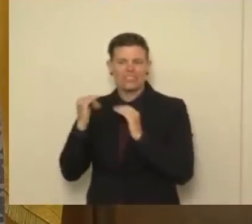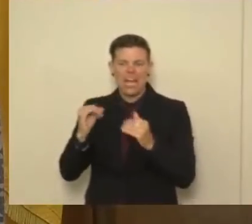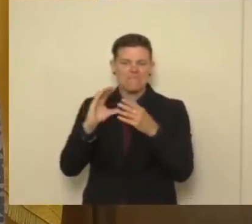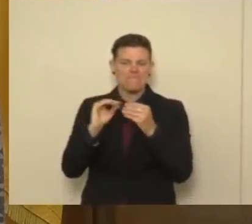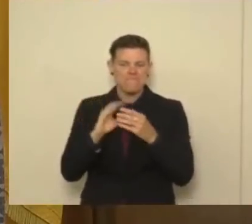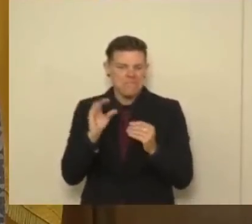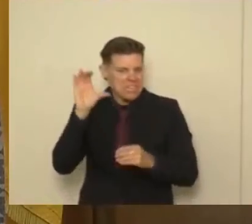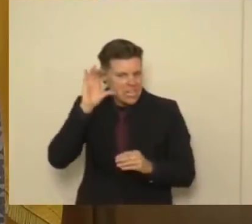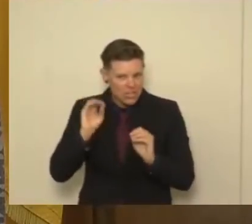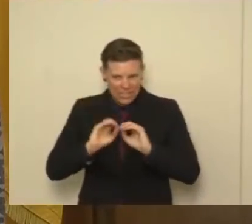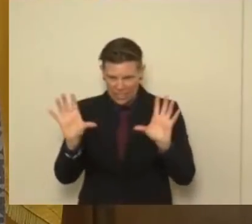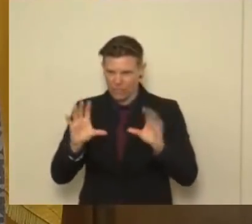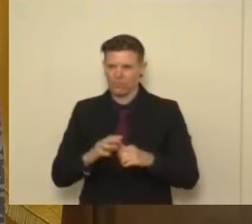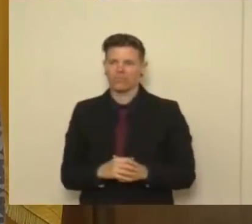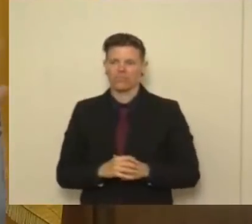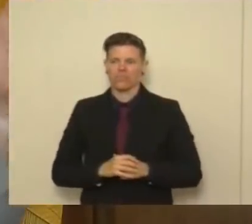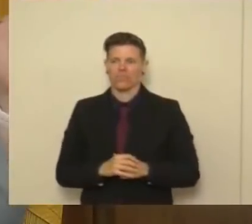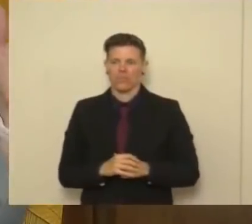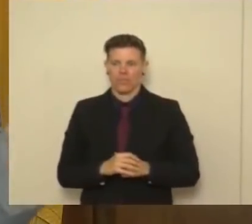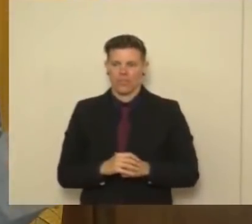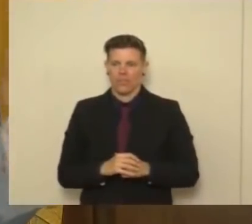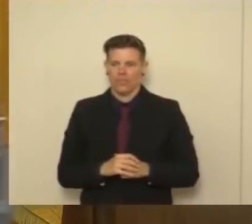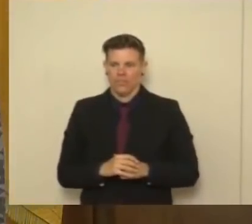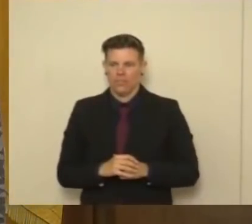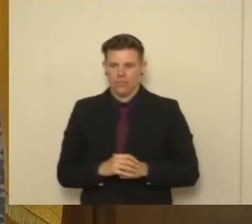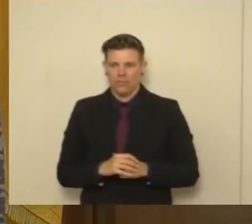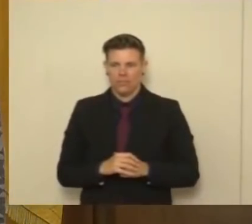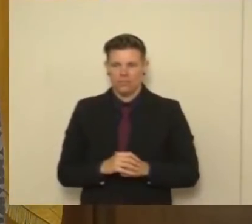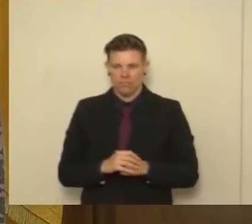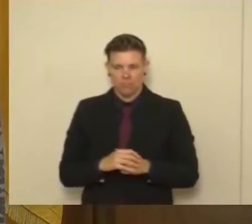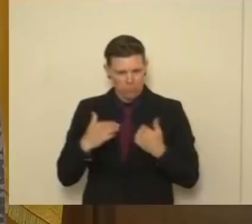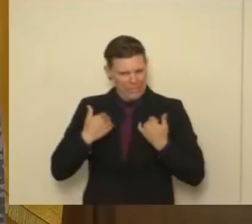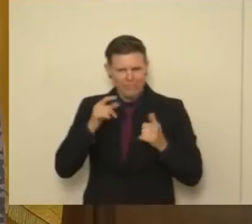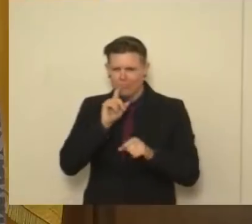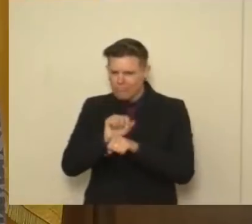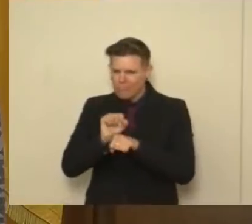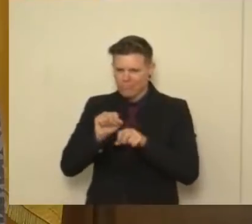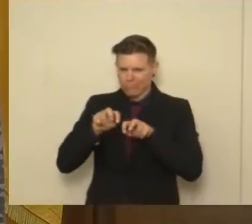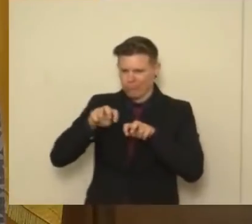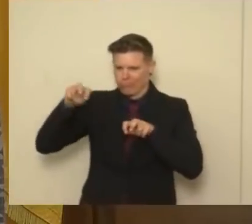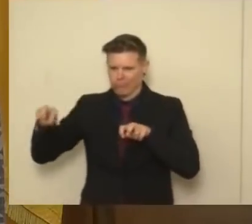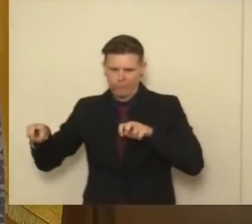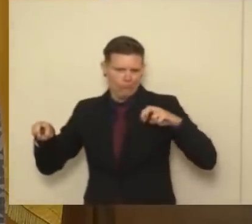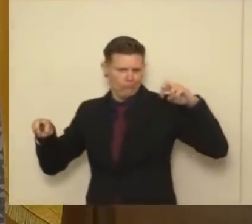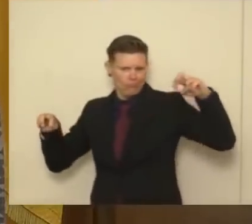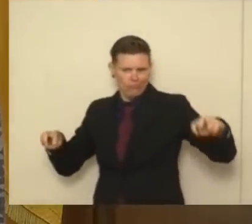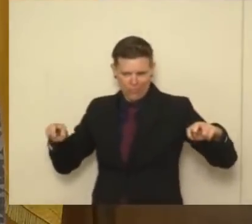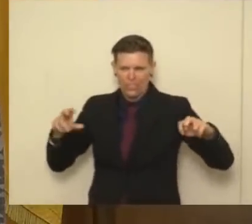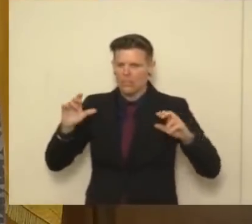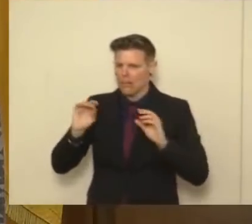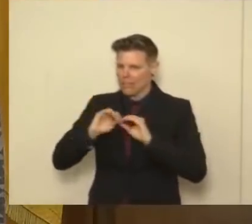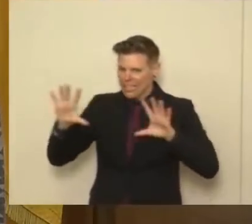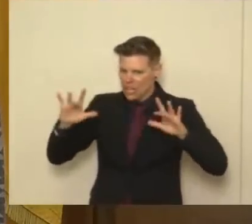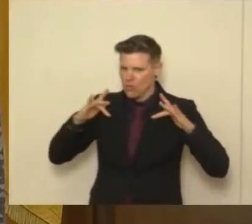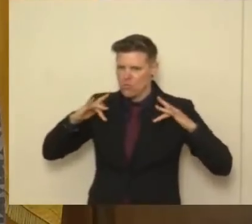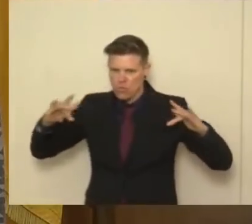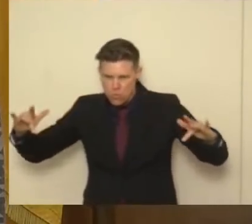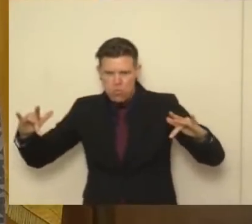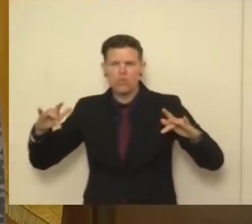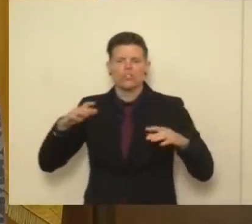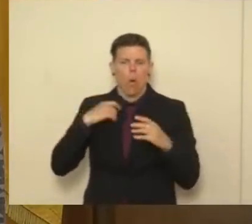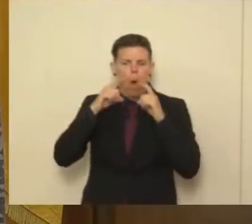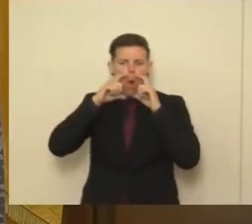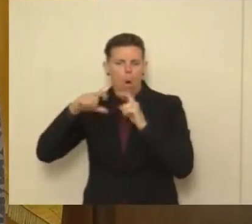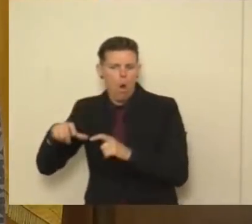I'm speaking, and we only do that, and we are distanced because it is very difficult. You are, in fact, muffled with